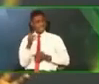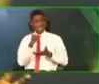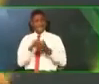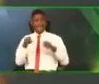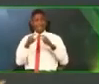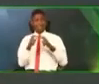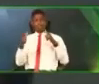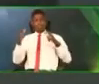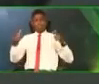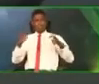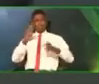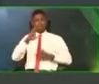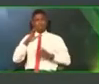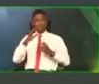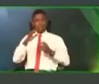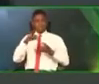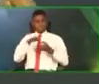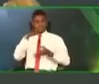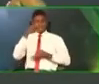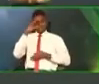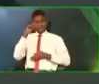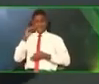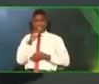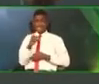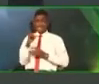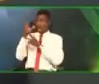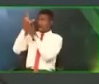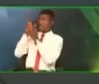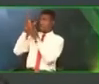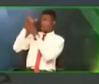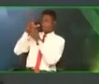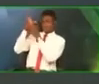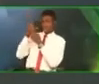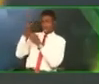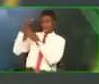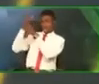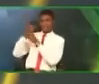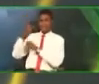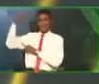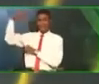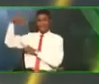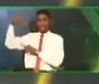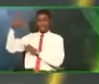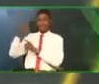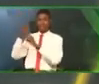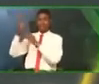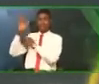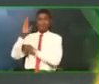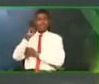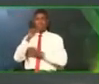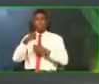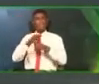spirit man is, receiving the light that comes from the communications of God will not give you the basis to manifest